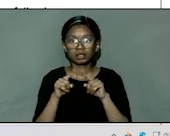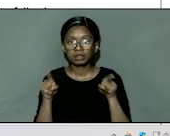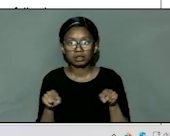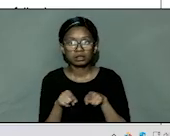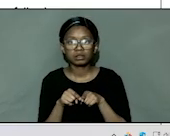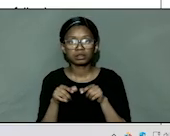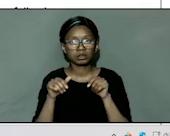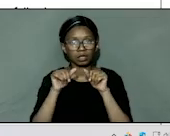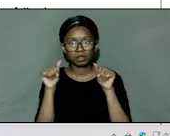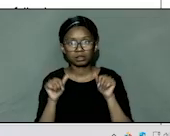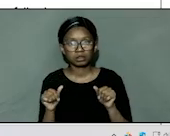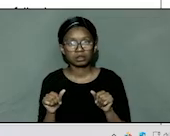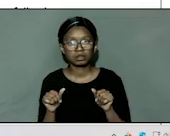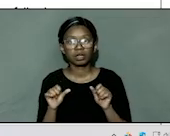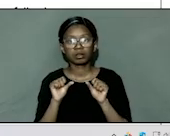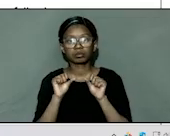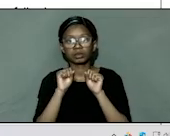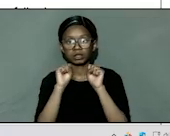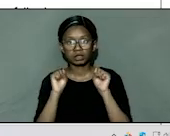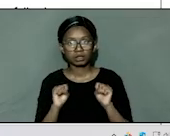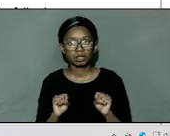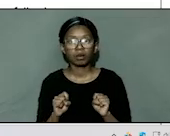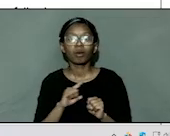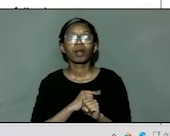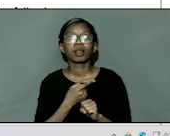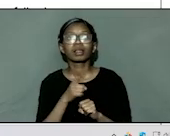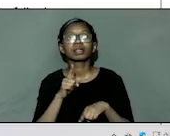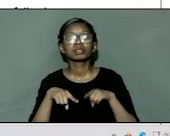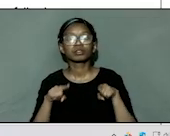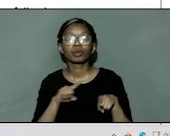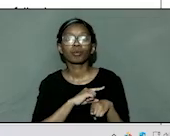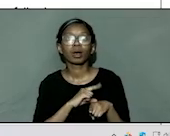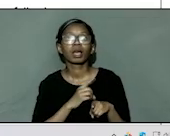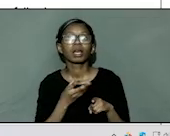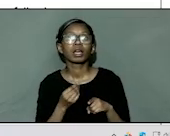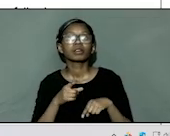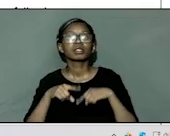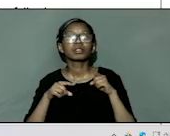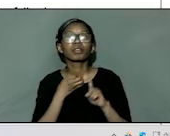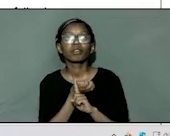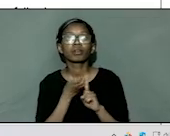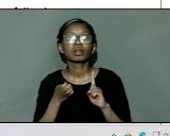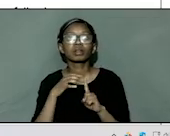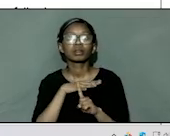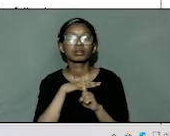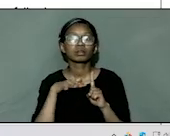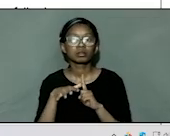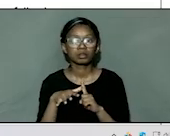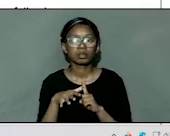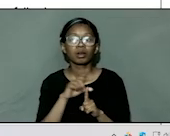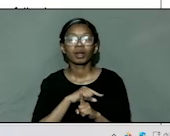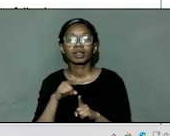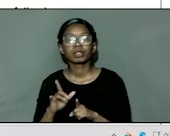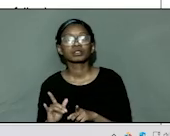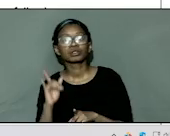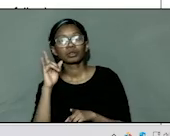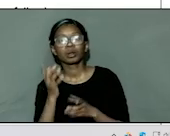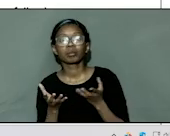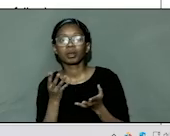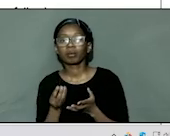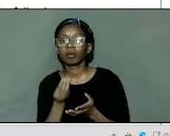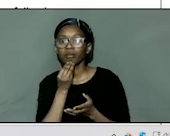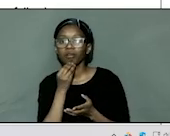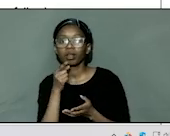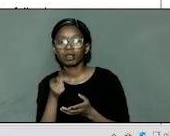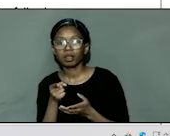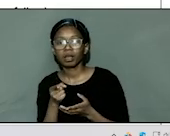exposed to different environmental conditions. Why are these ones tall? It's because maybe the type of the food that they eat is available at the